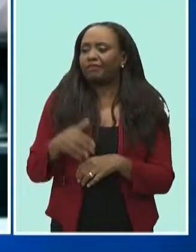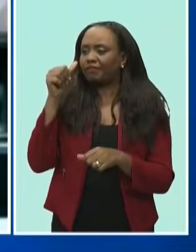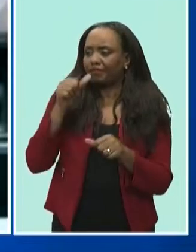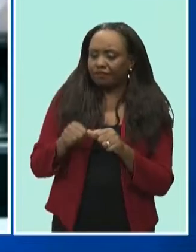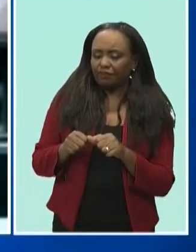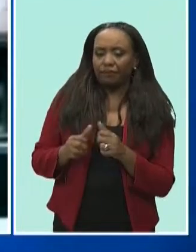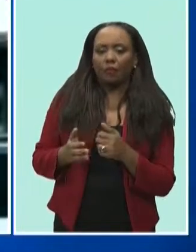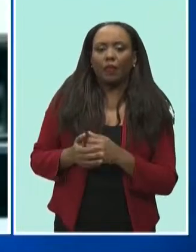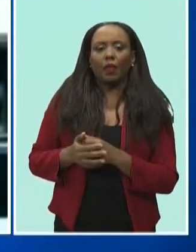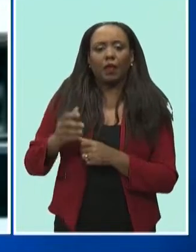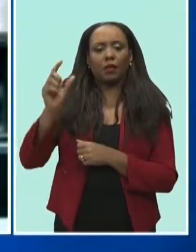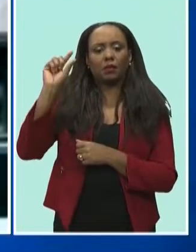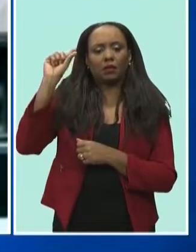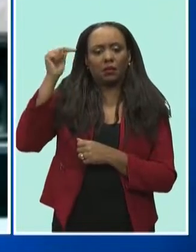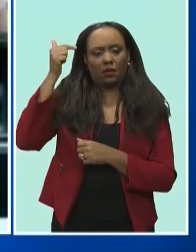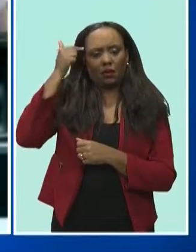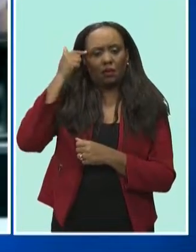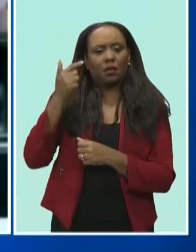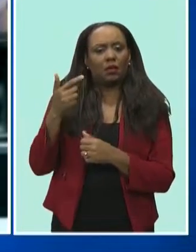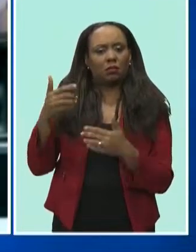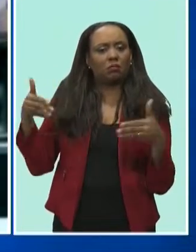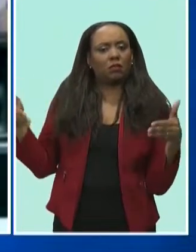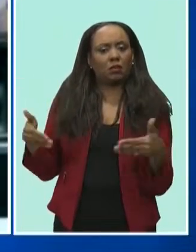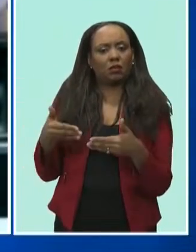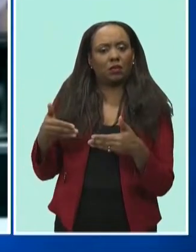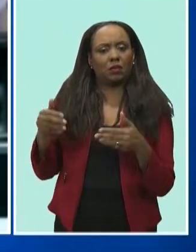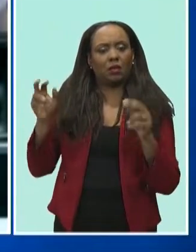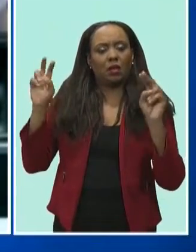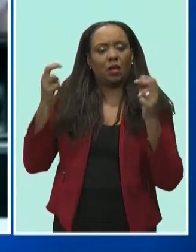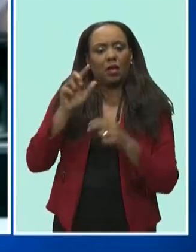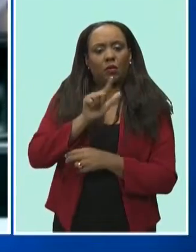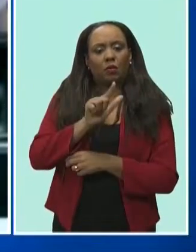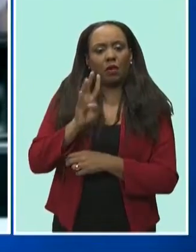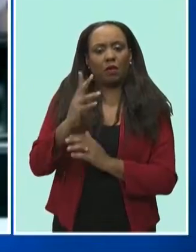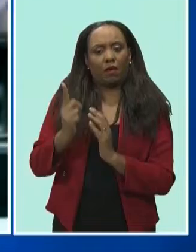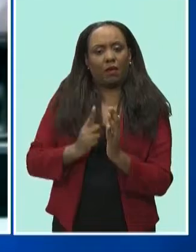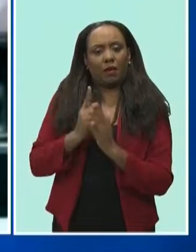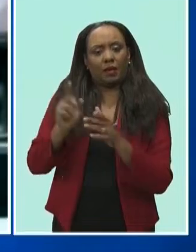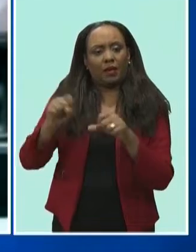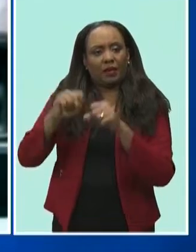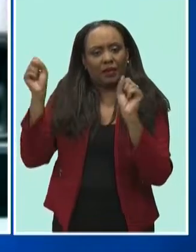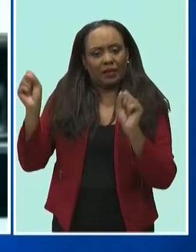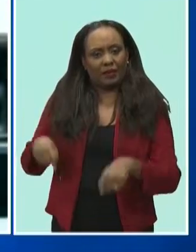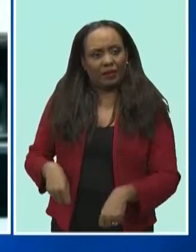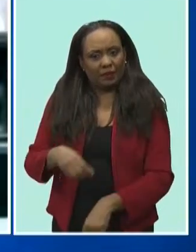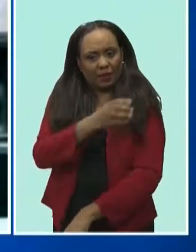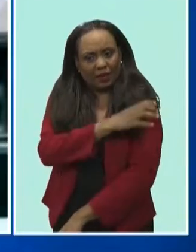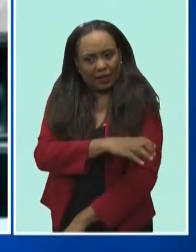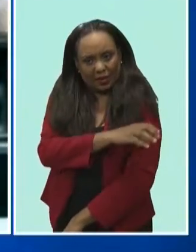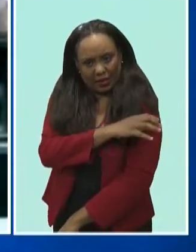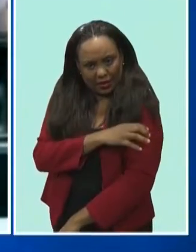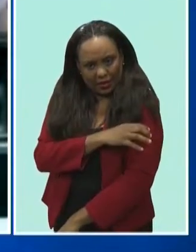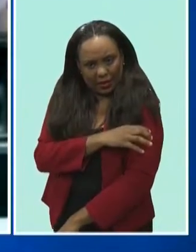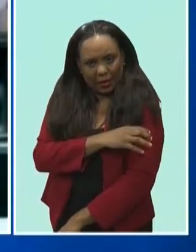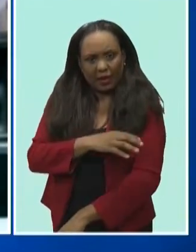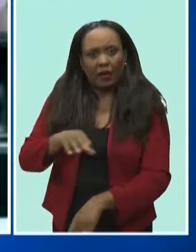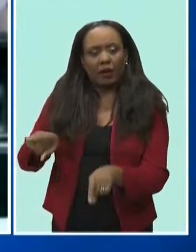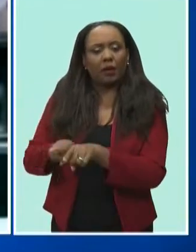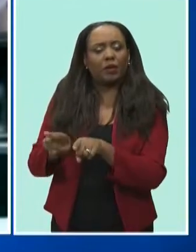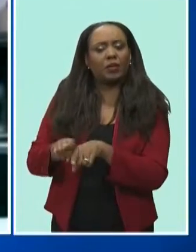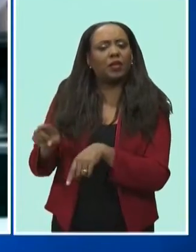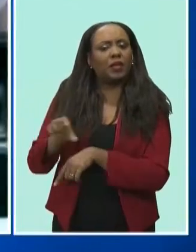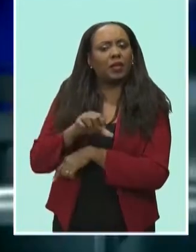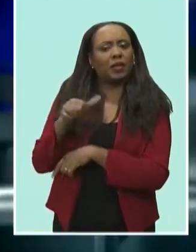we've seen government take is the introduction of a 24-hour system at the Winston Scott Polyclinic and the David Thompson Healthcare and Social